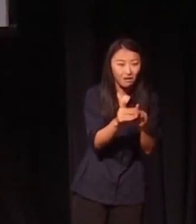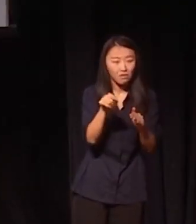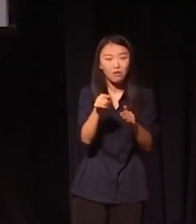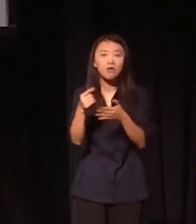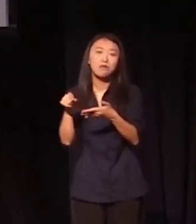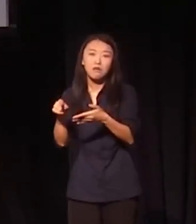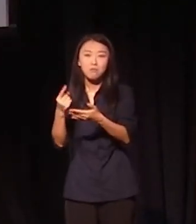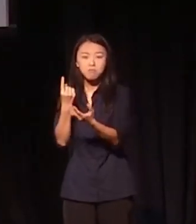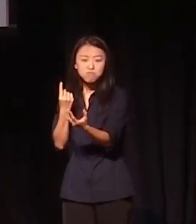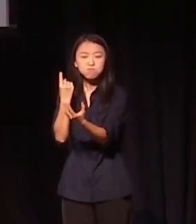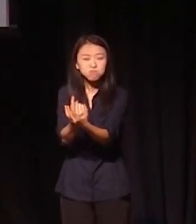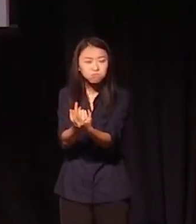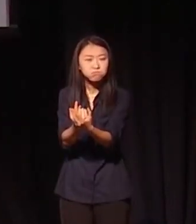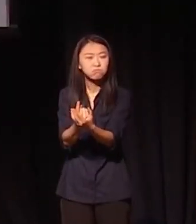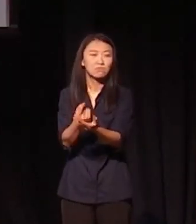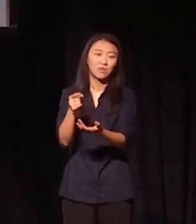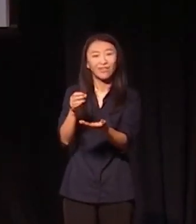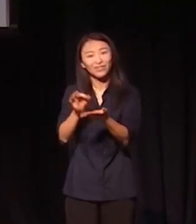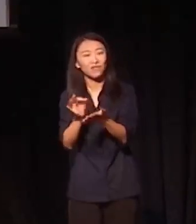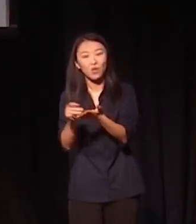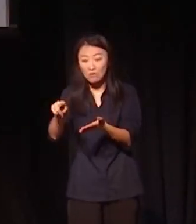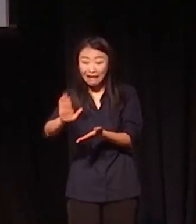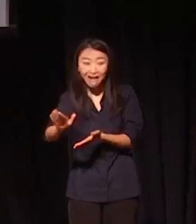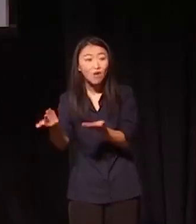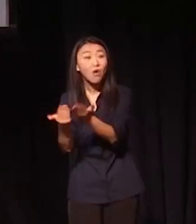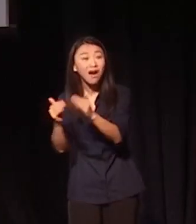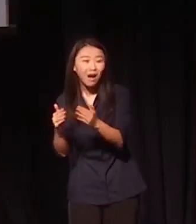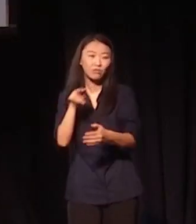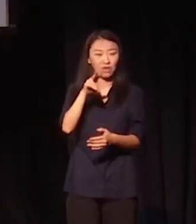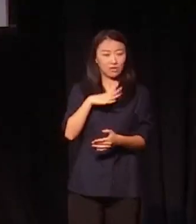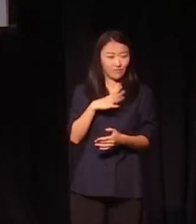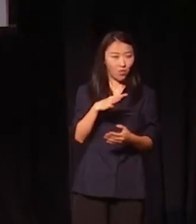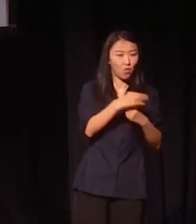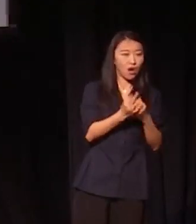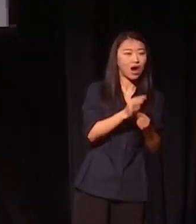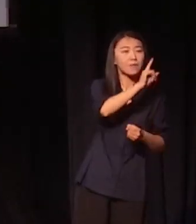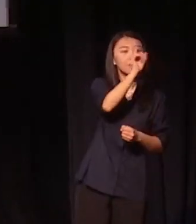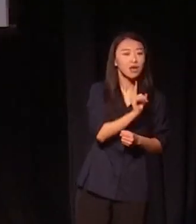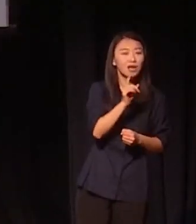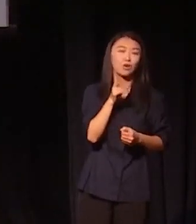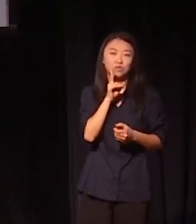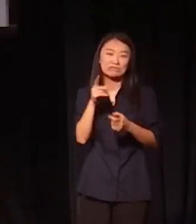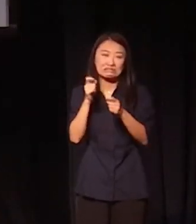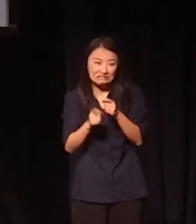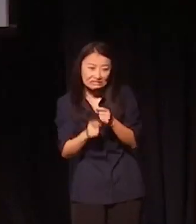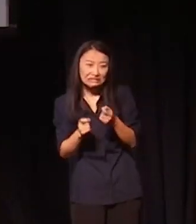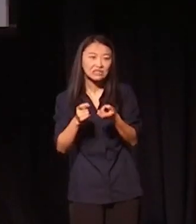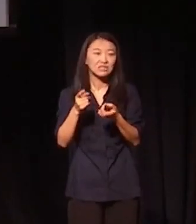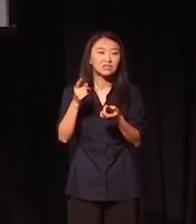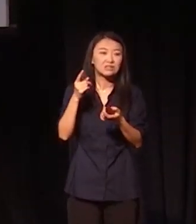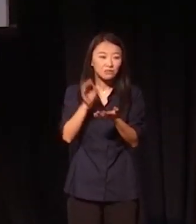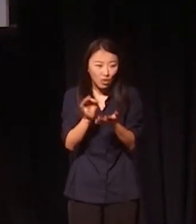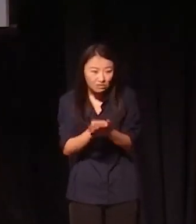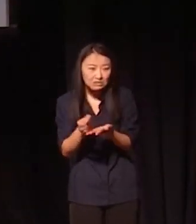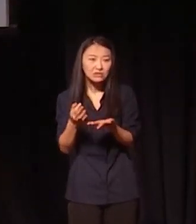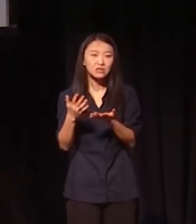and depending on the country and where you live and the location, there's lots of different factors